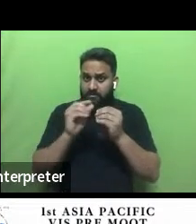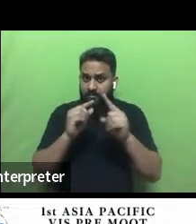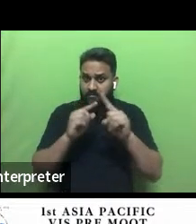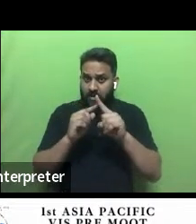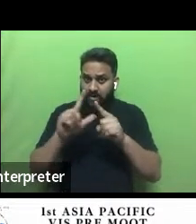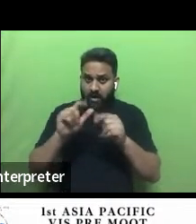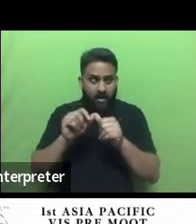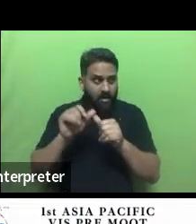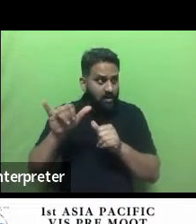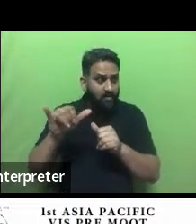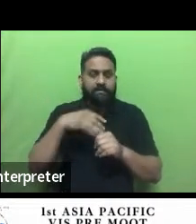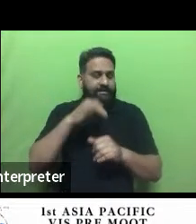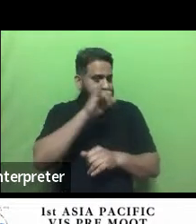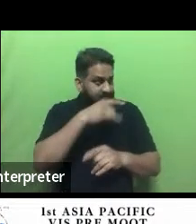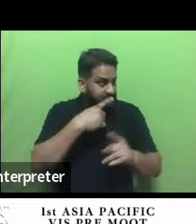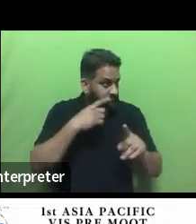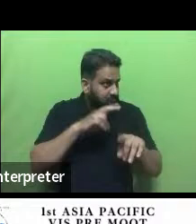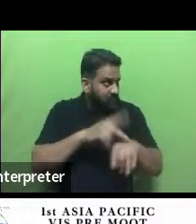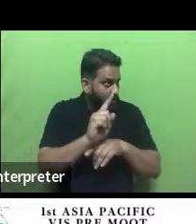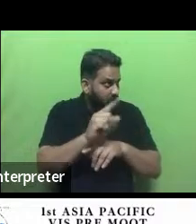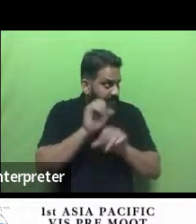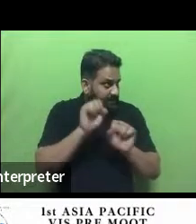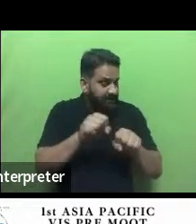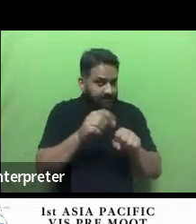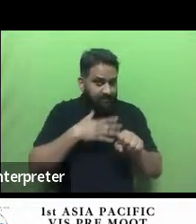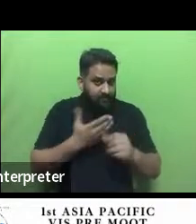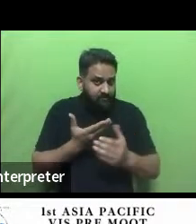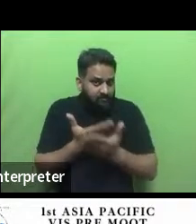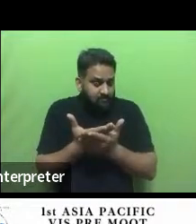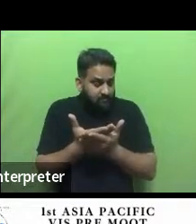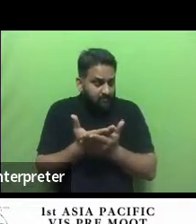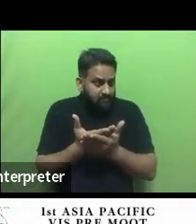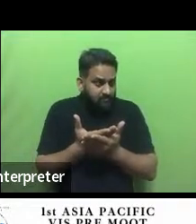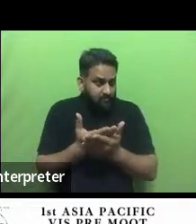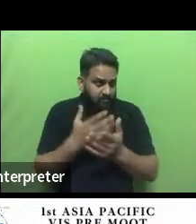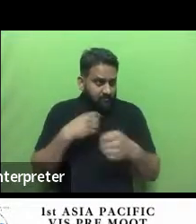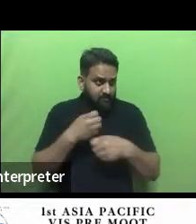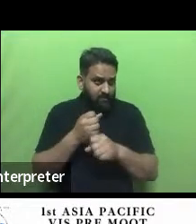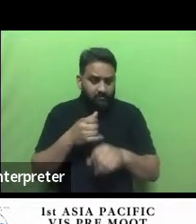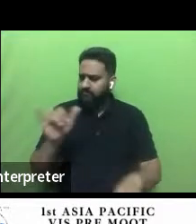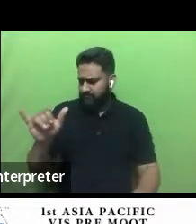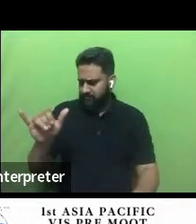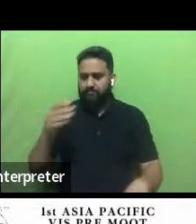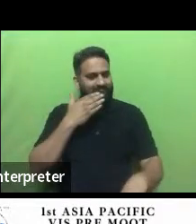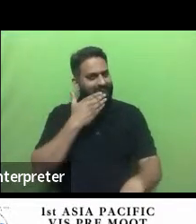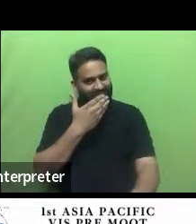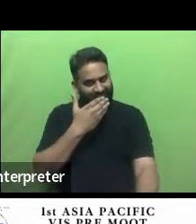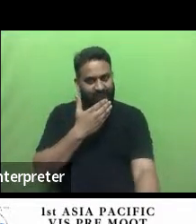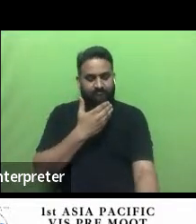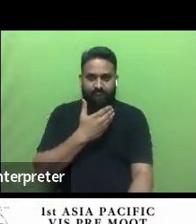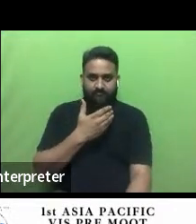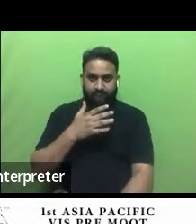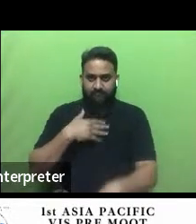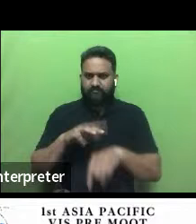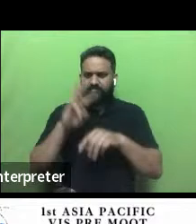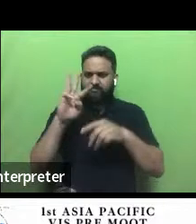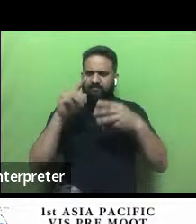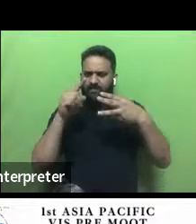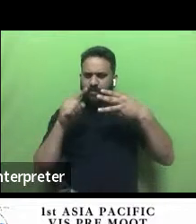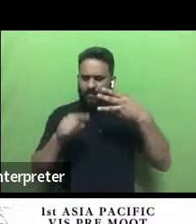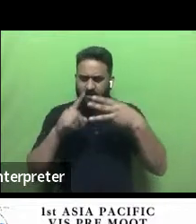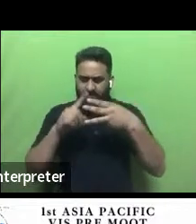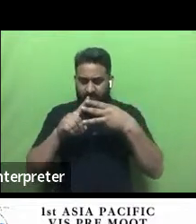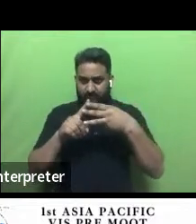Yes, Madam President, if I may have 1 minute for my rebuttal. I will be making, thank you. I'll be making 3 main points